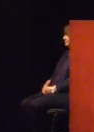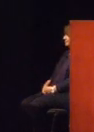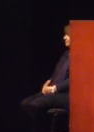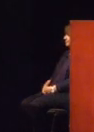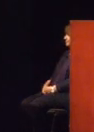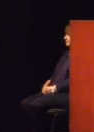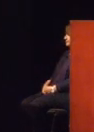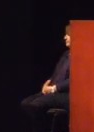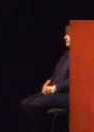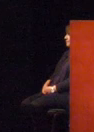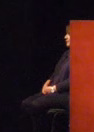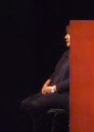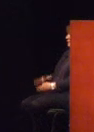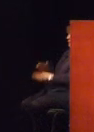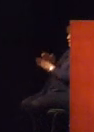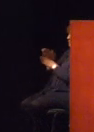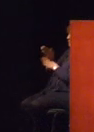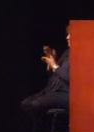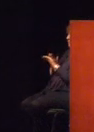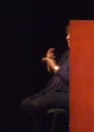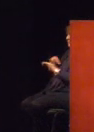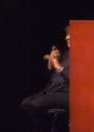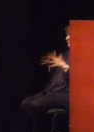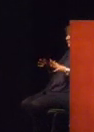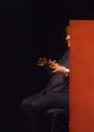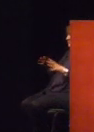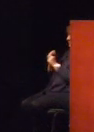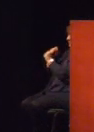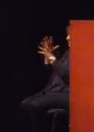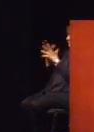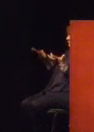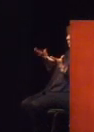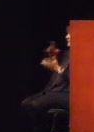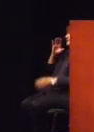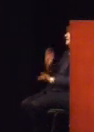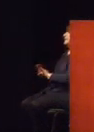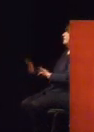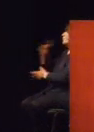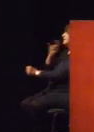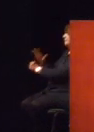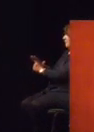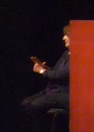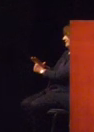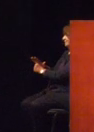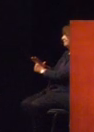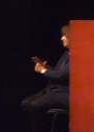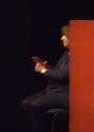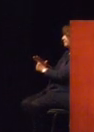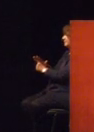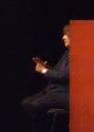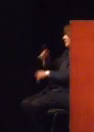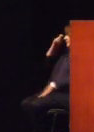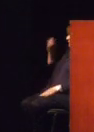A major piece of our completion picture really is the Cuesta Promise. And because